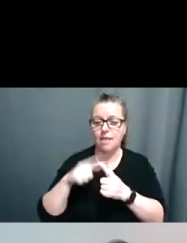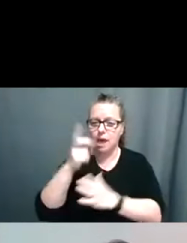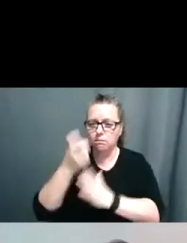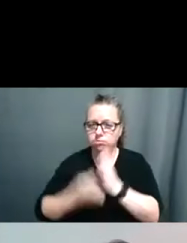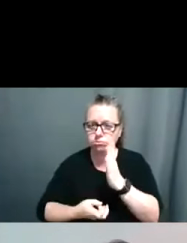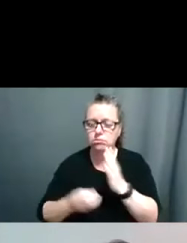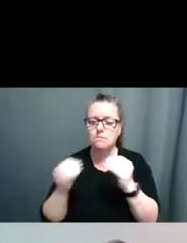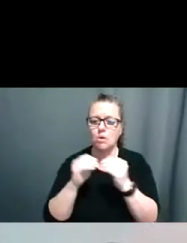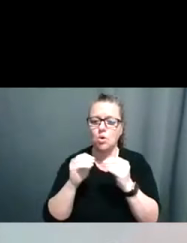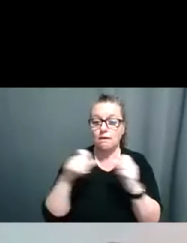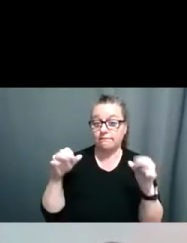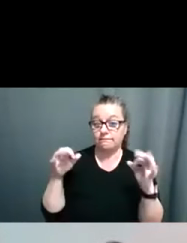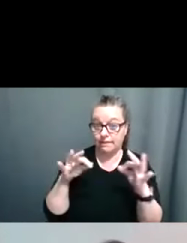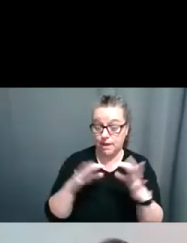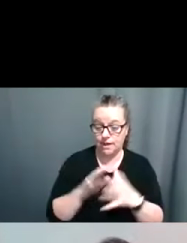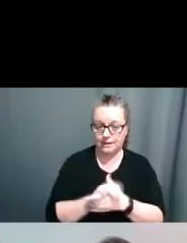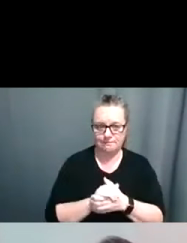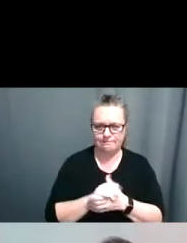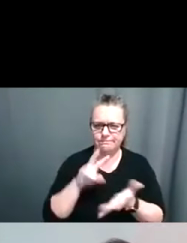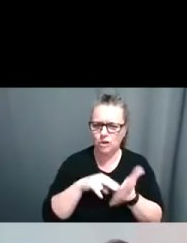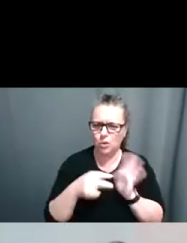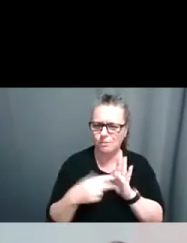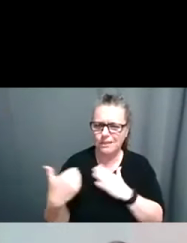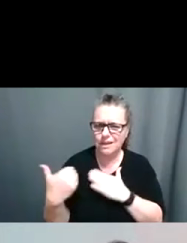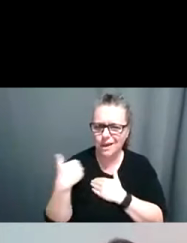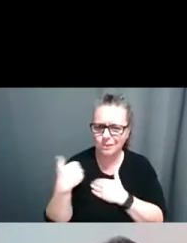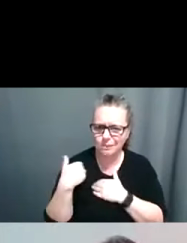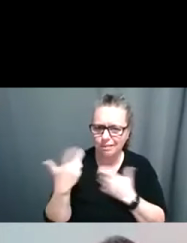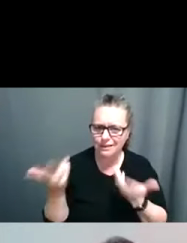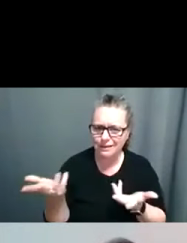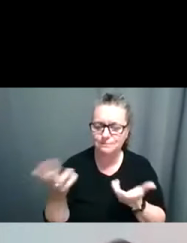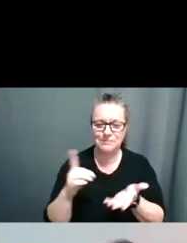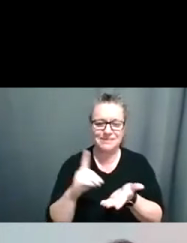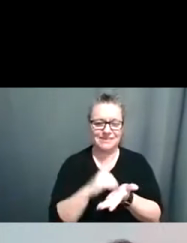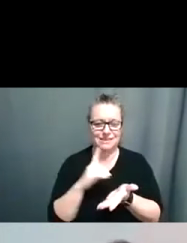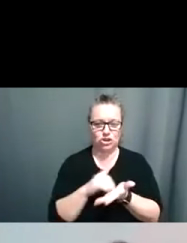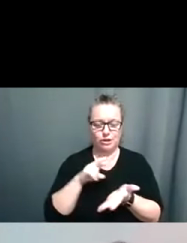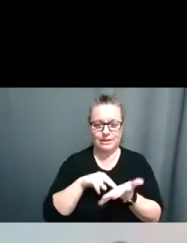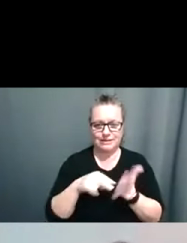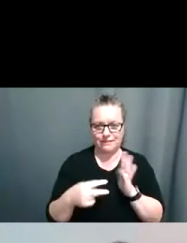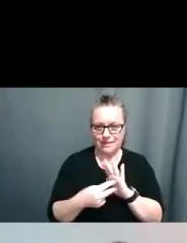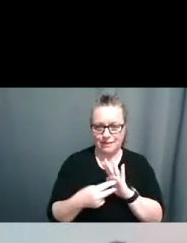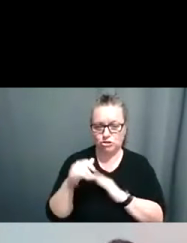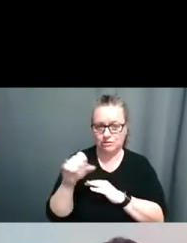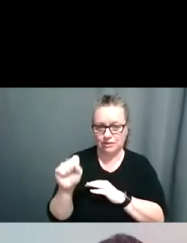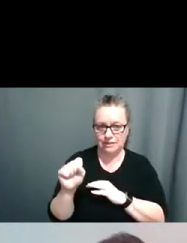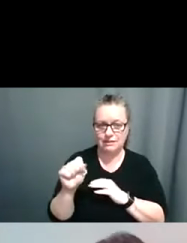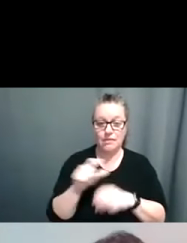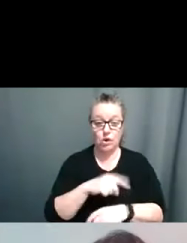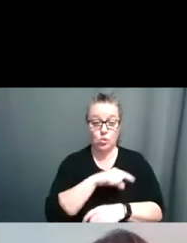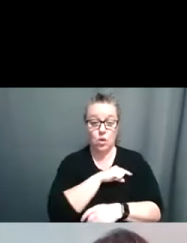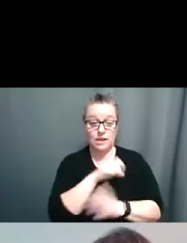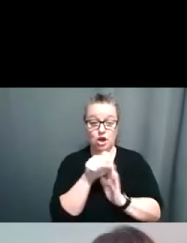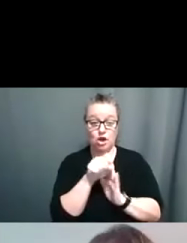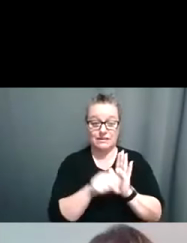feedback. So what is accountability anyway? The dictionary definition is the quality or state